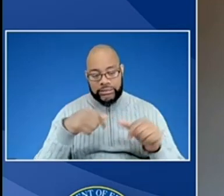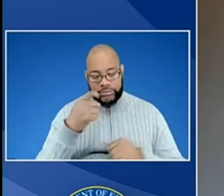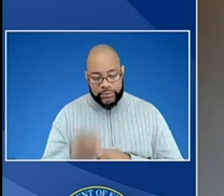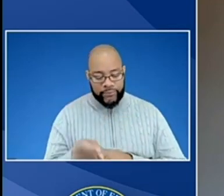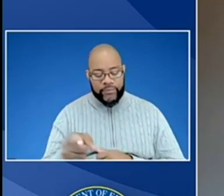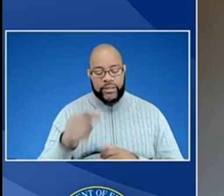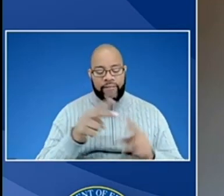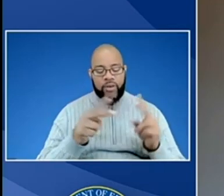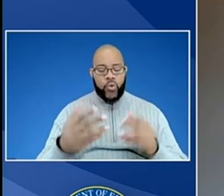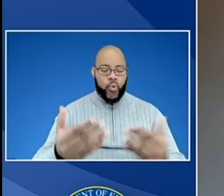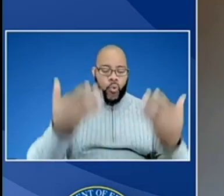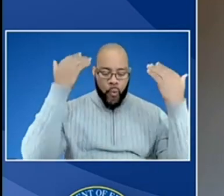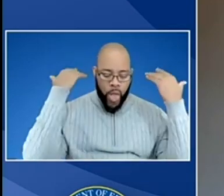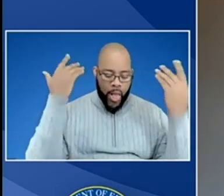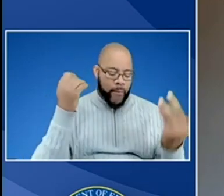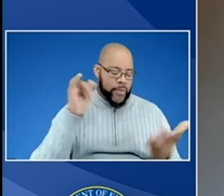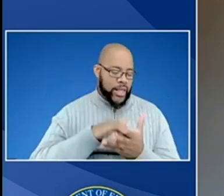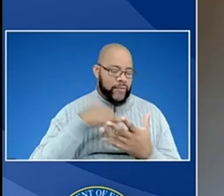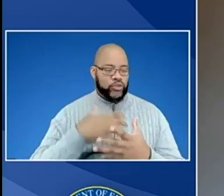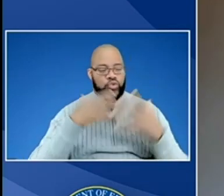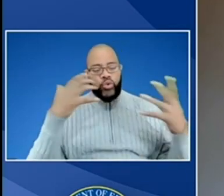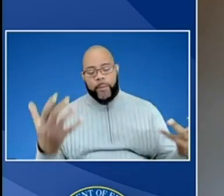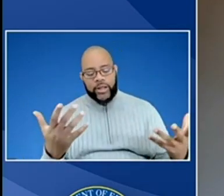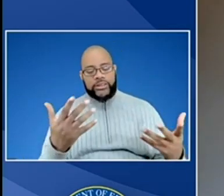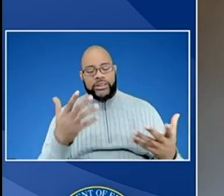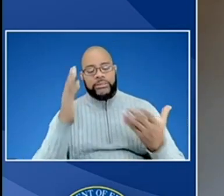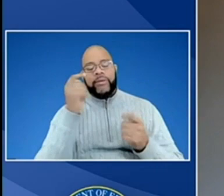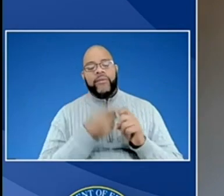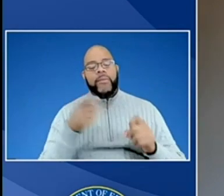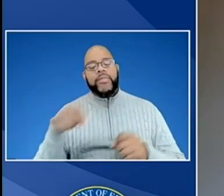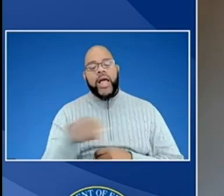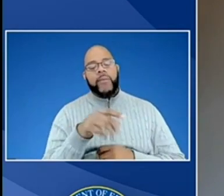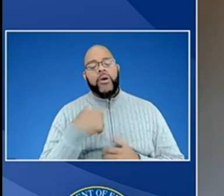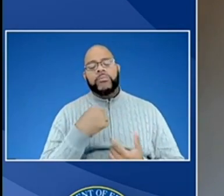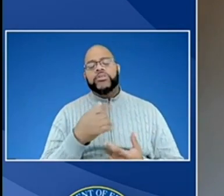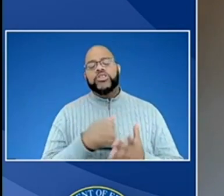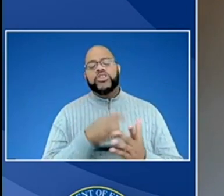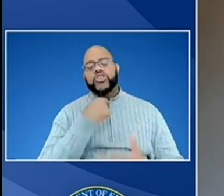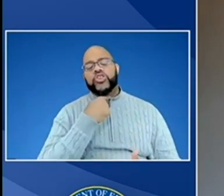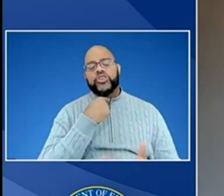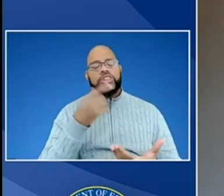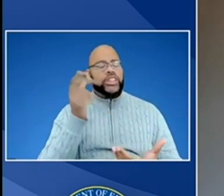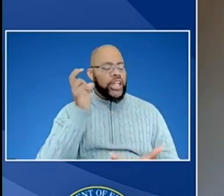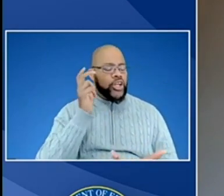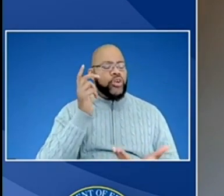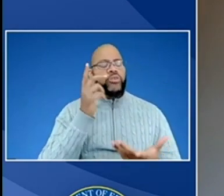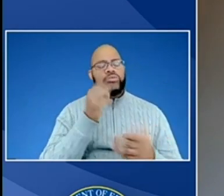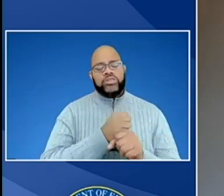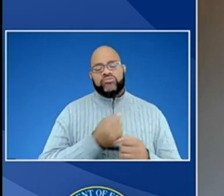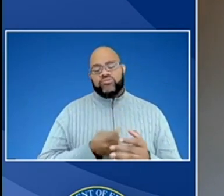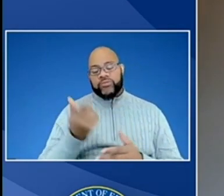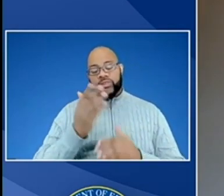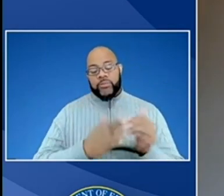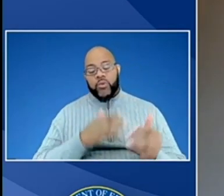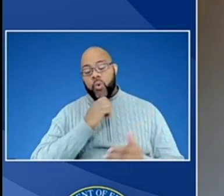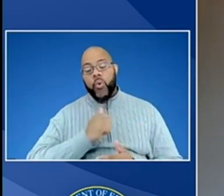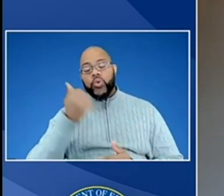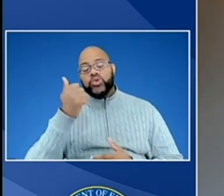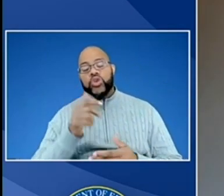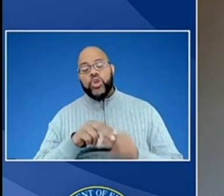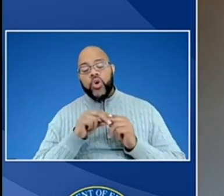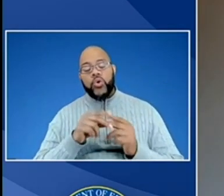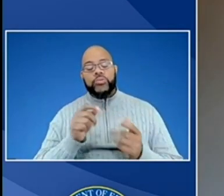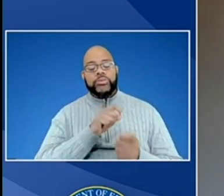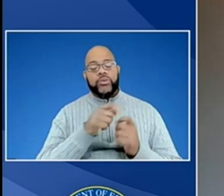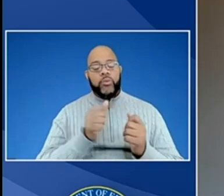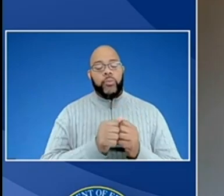very overwhelmed and that there's too much being expected of them. So I'm just curious to hear if, you know, getting rid of some of these older loans, particularly ones with